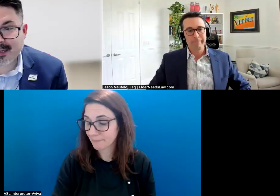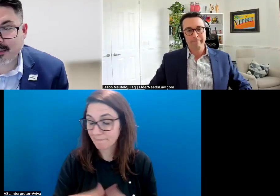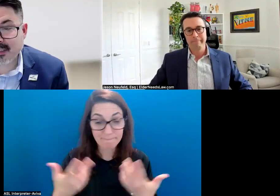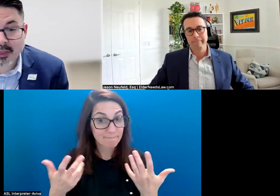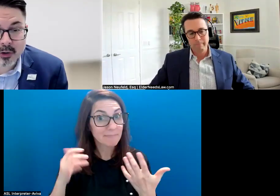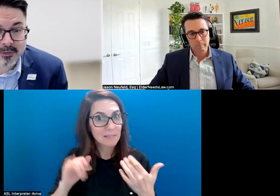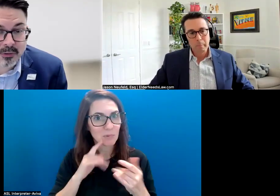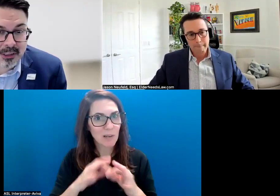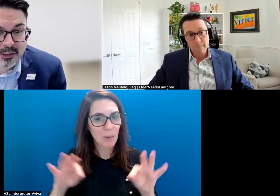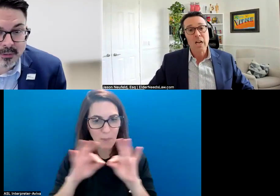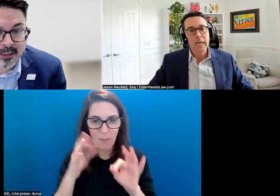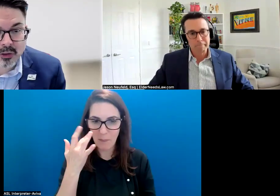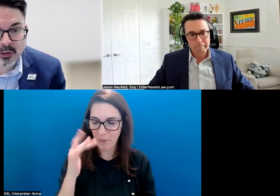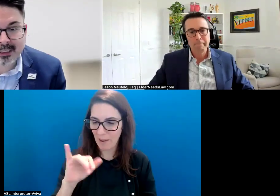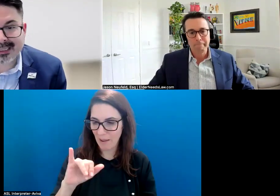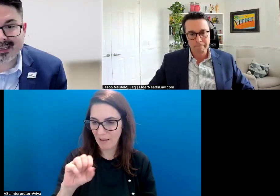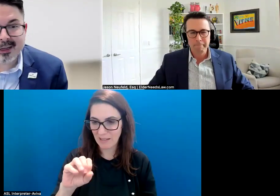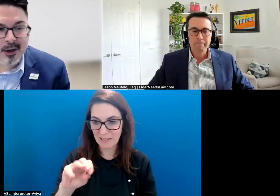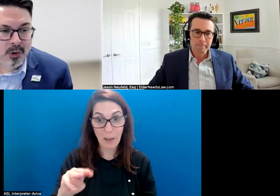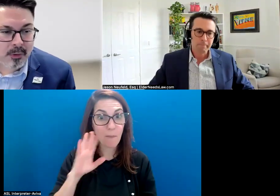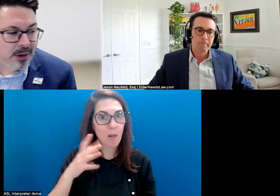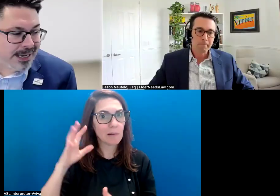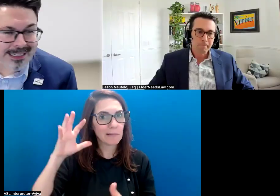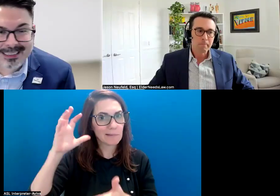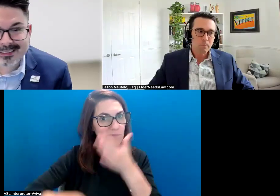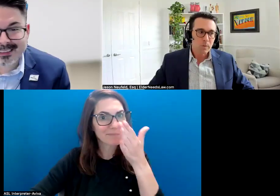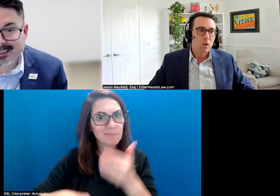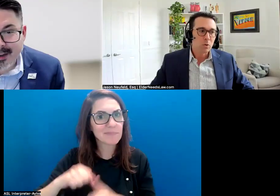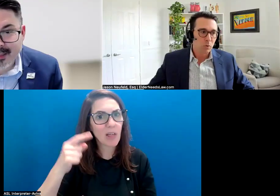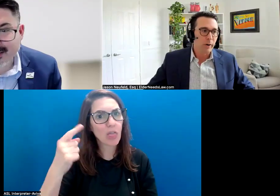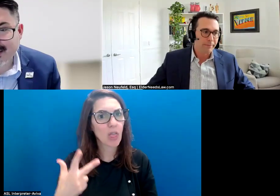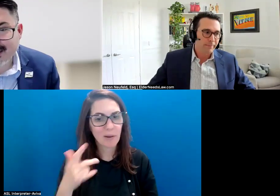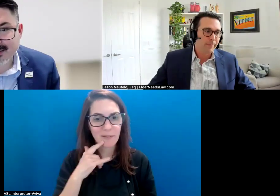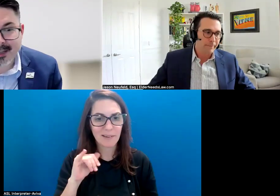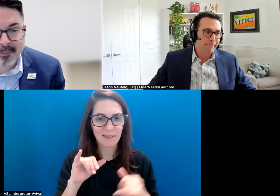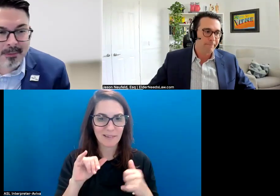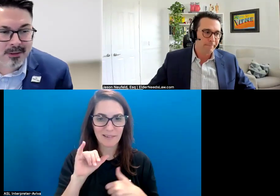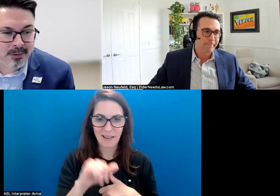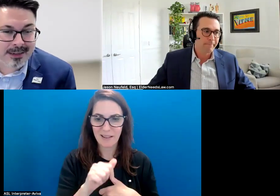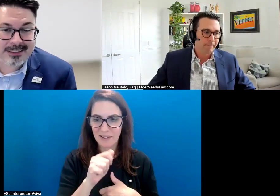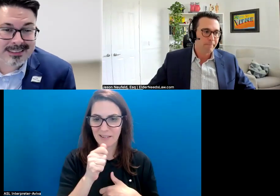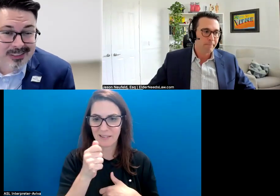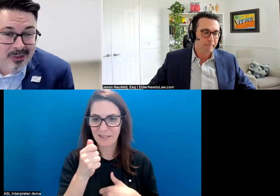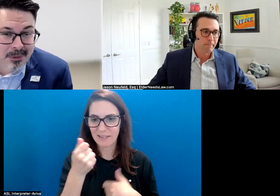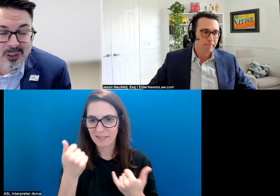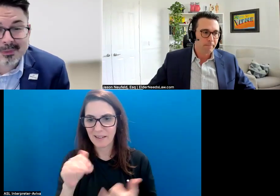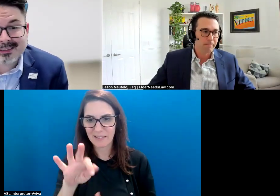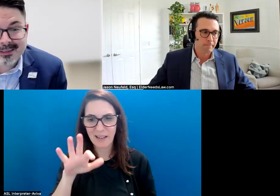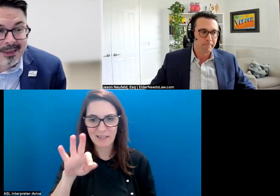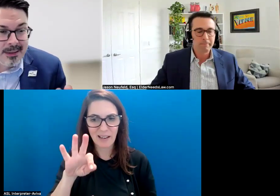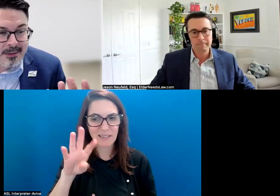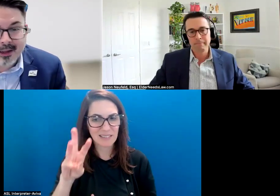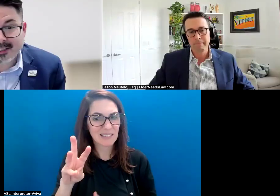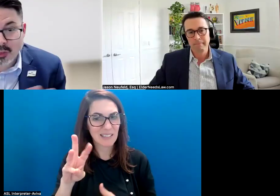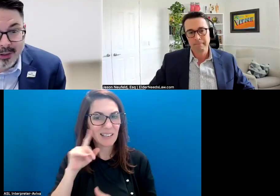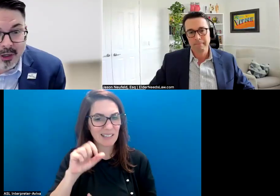that ISM is a third of your reduction, right? So Yep. you're talking, we're at what, 996 now, I think is the SSI Yep. payment. So down to $600, you can be